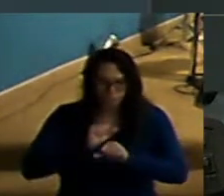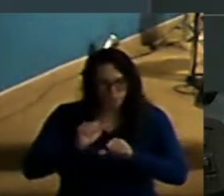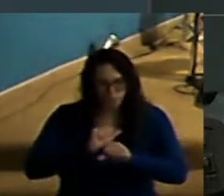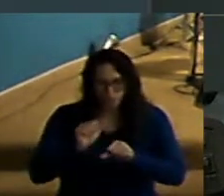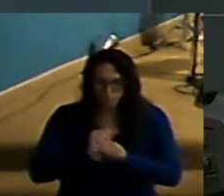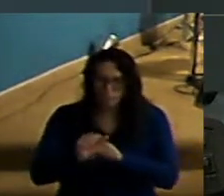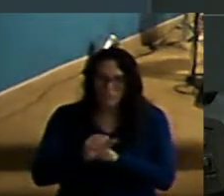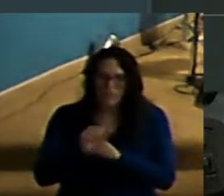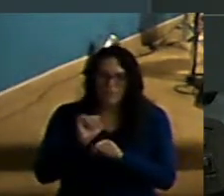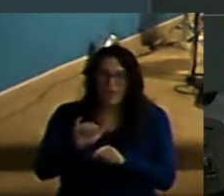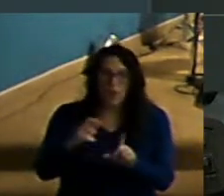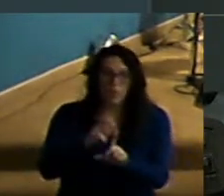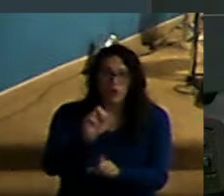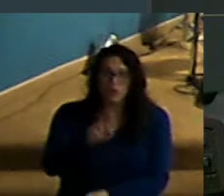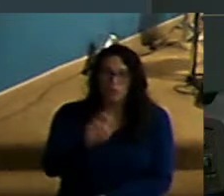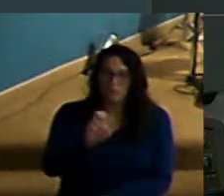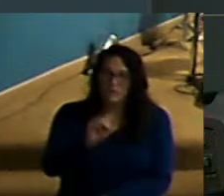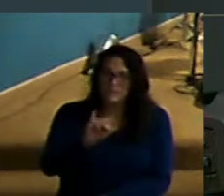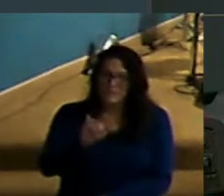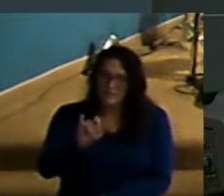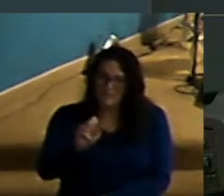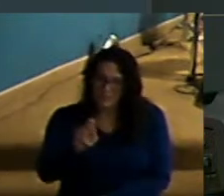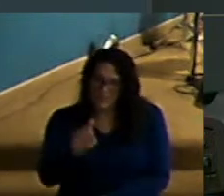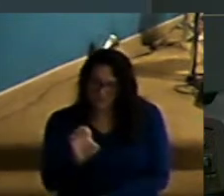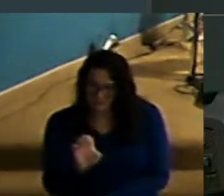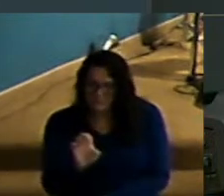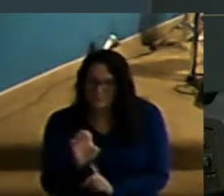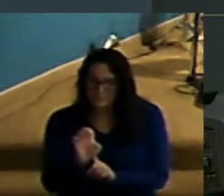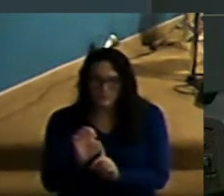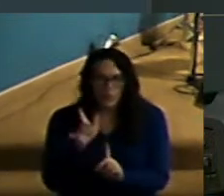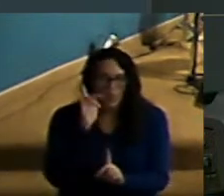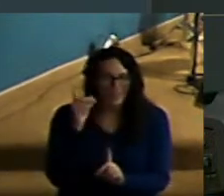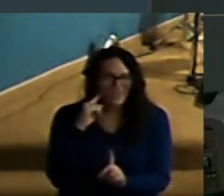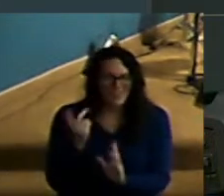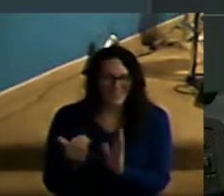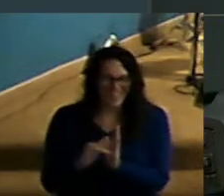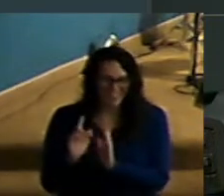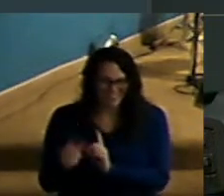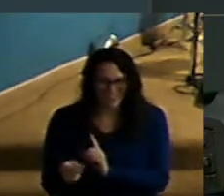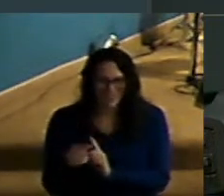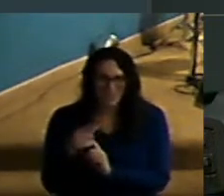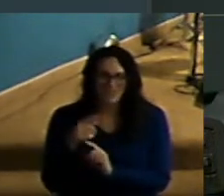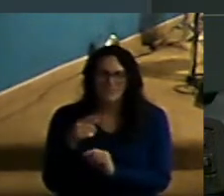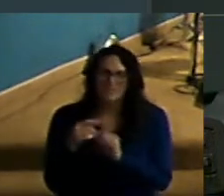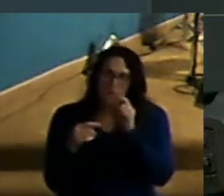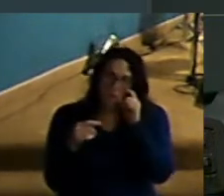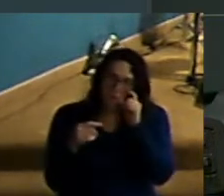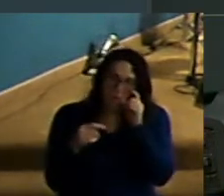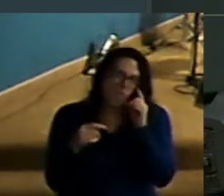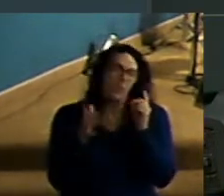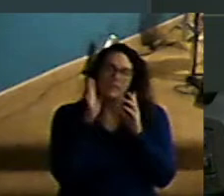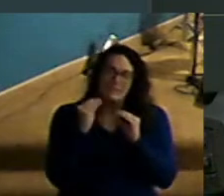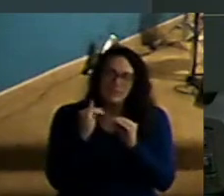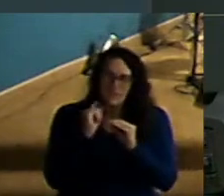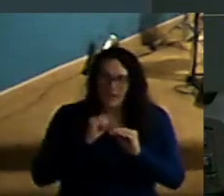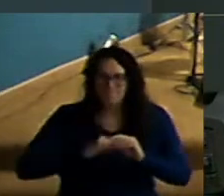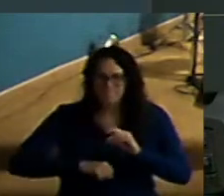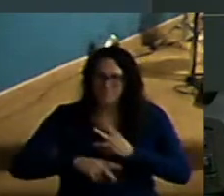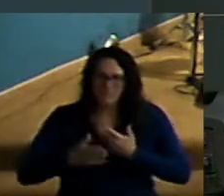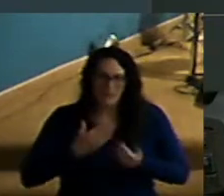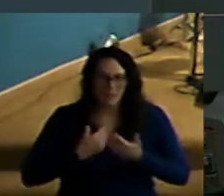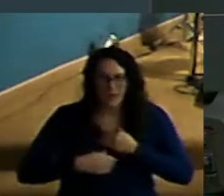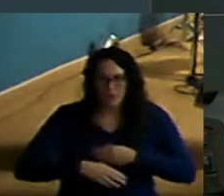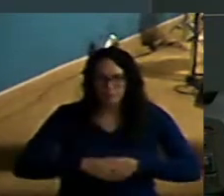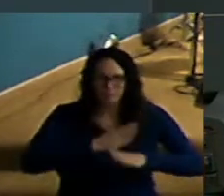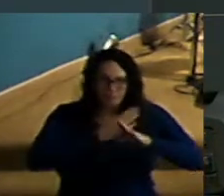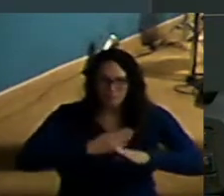hear that word resilience later on in the sermon. I'm glad I got that prayer request too. So you hear some of those, and so we're just going to pray right now for some of these requests that